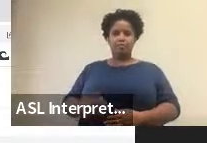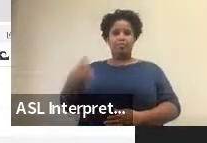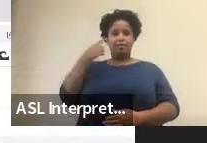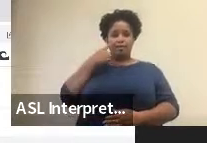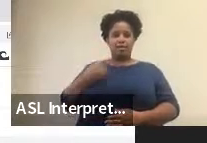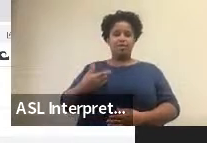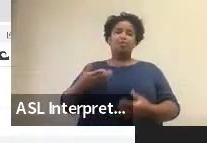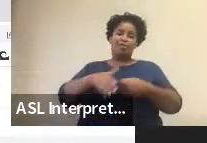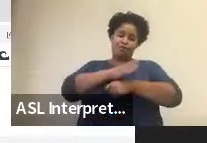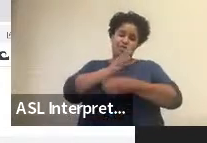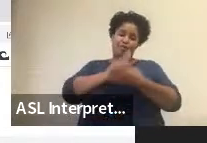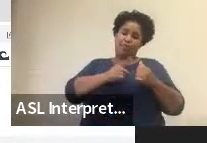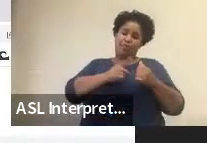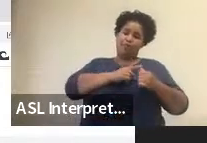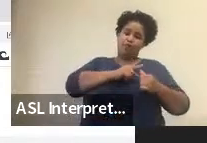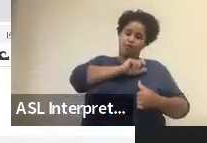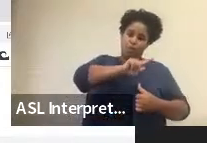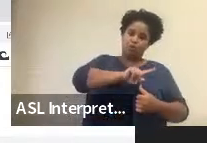well.